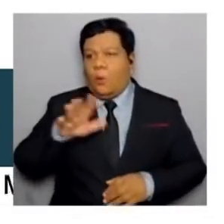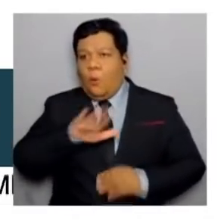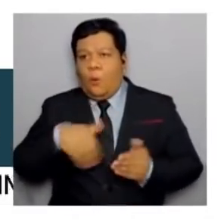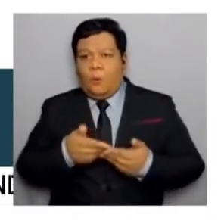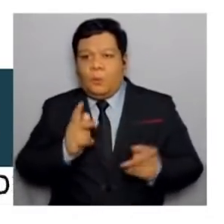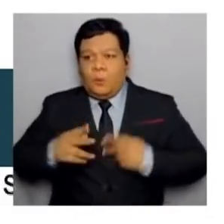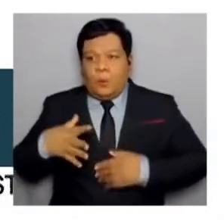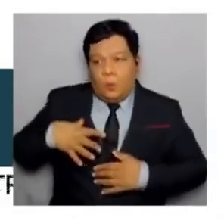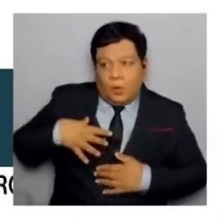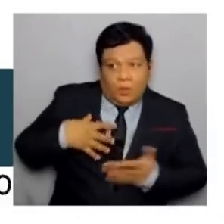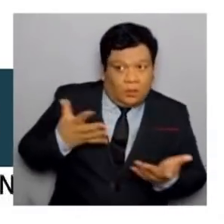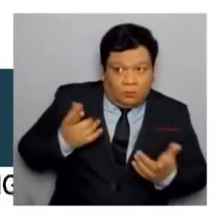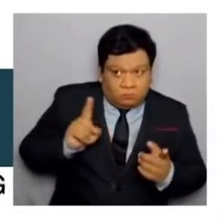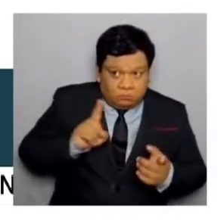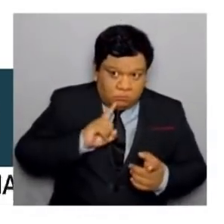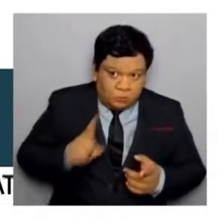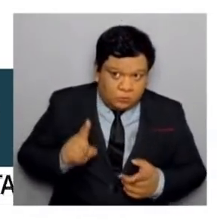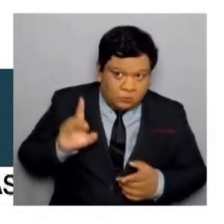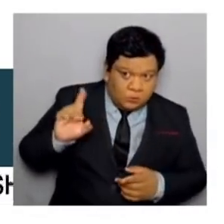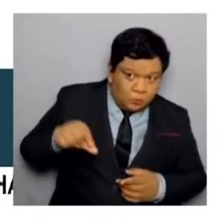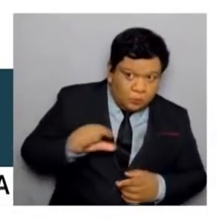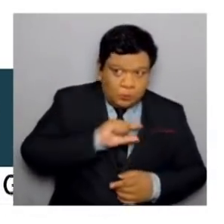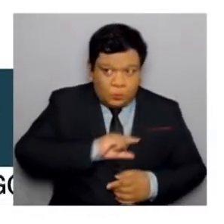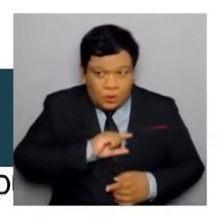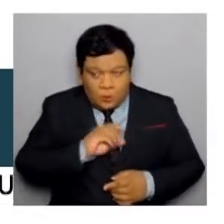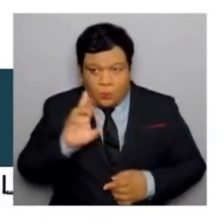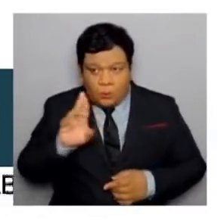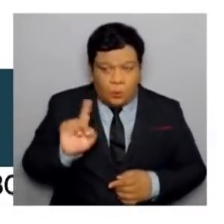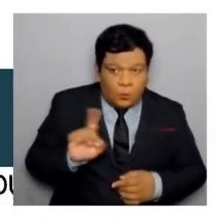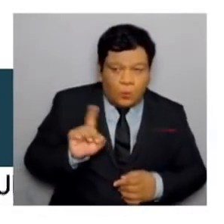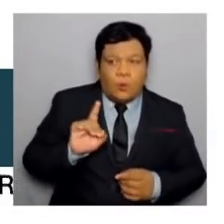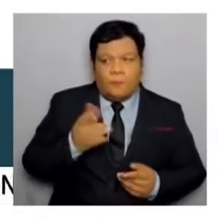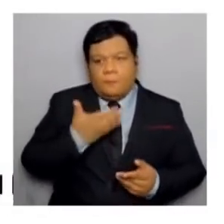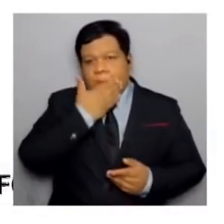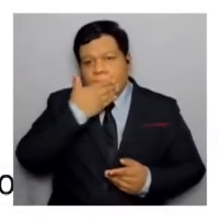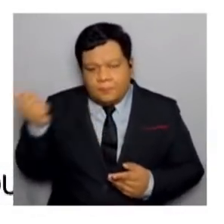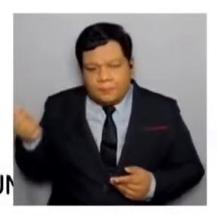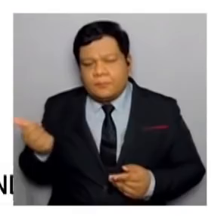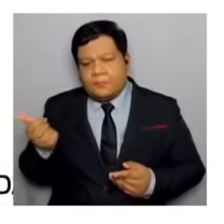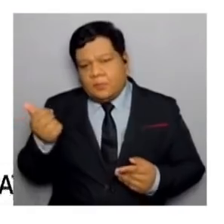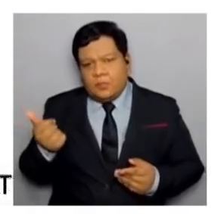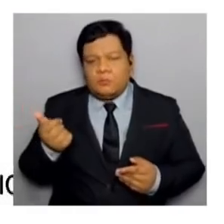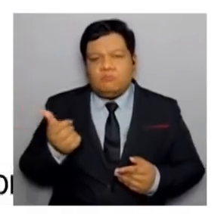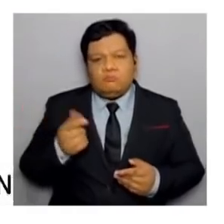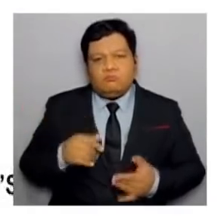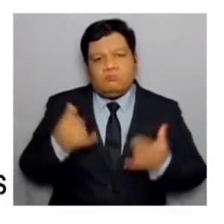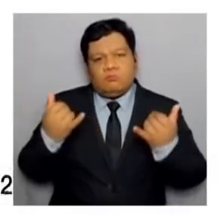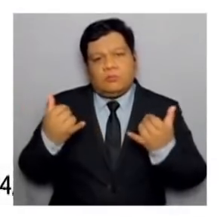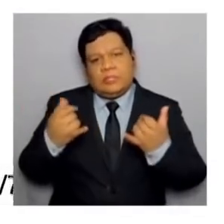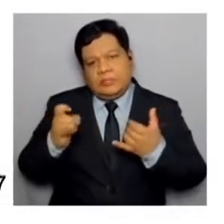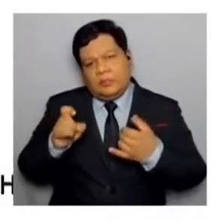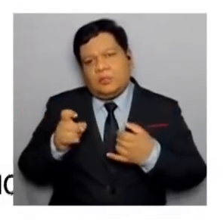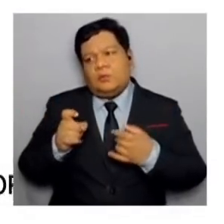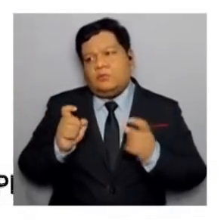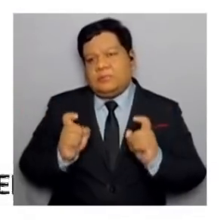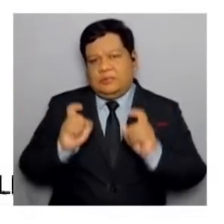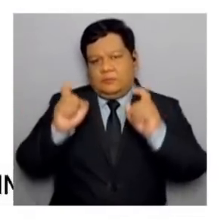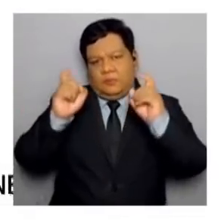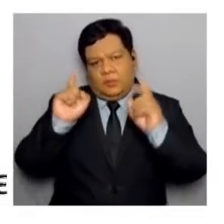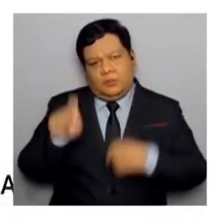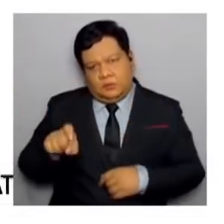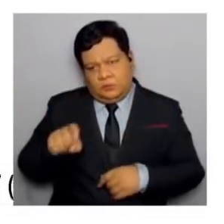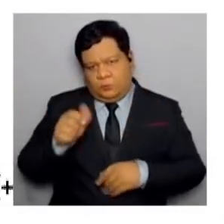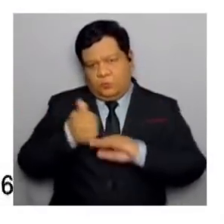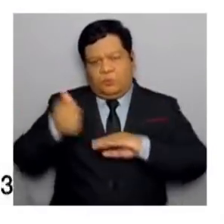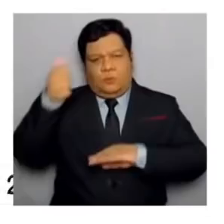the issue of whether he is qualified or he has the eligibility to become the president, then there is an urgent need for the Supreme